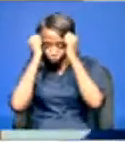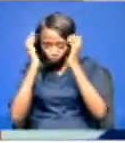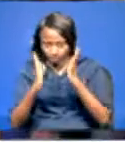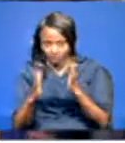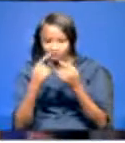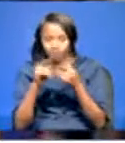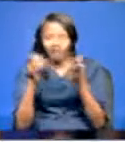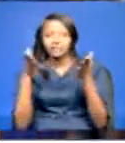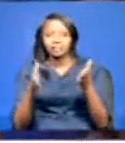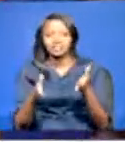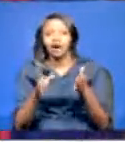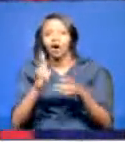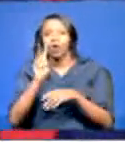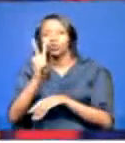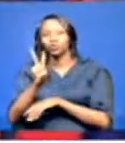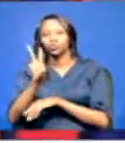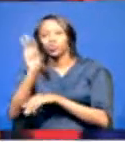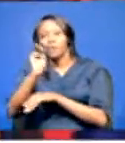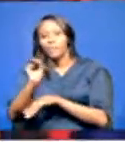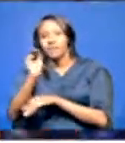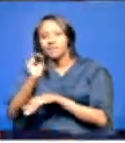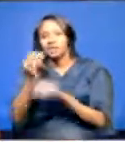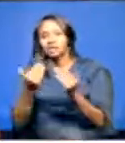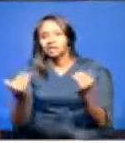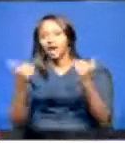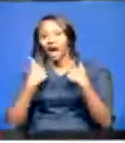watoto 2,000,000 wamenufaika na mpango huo.